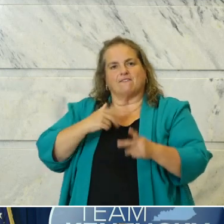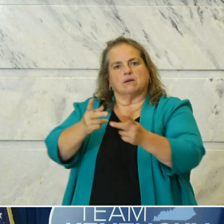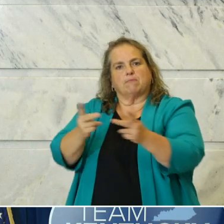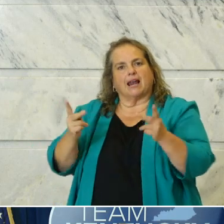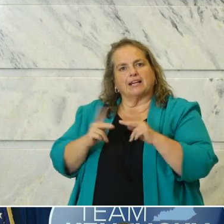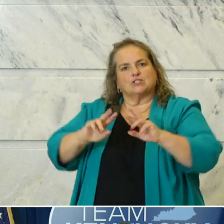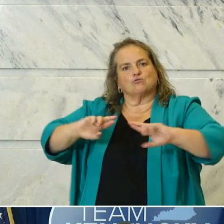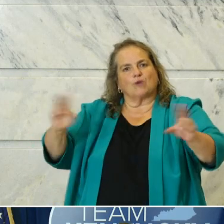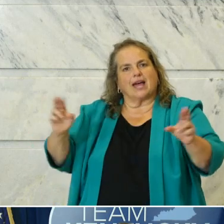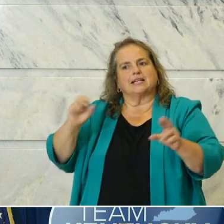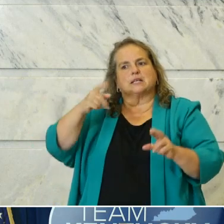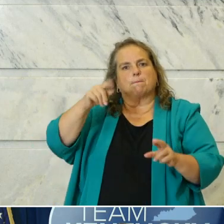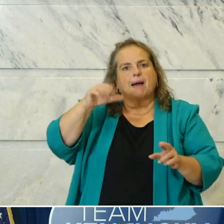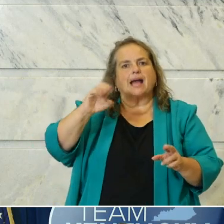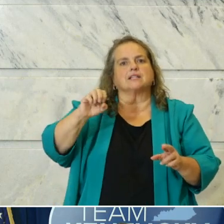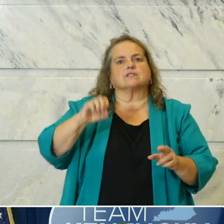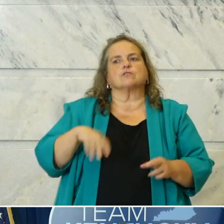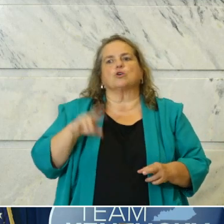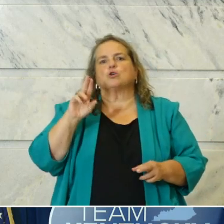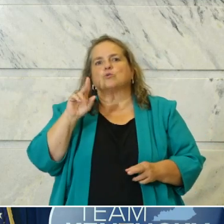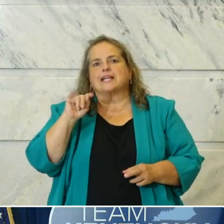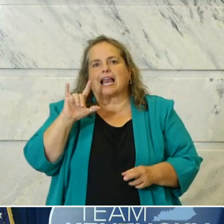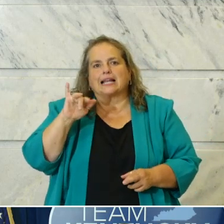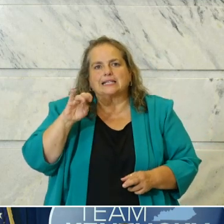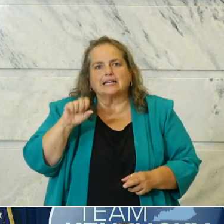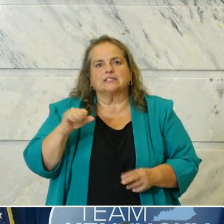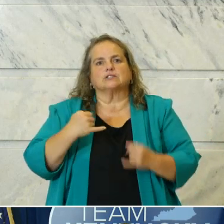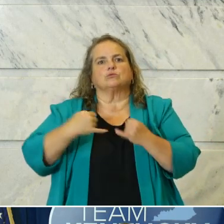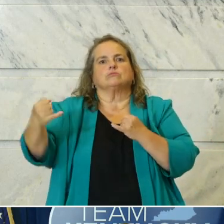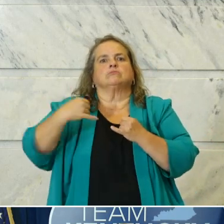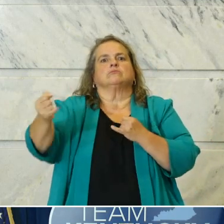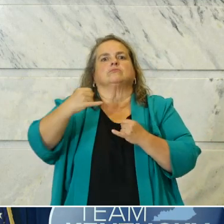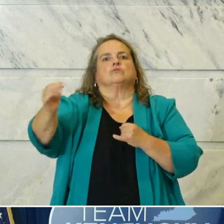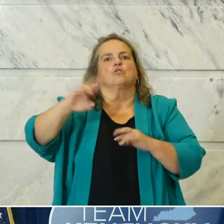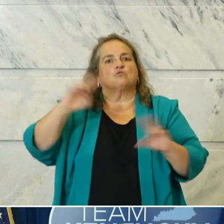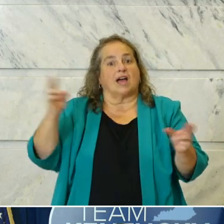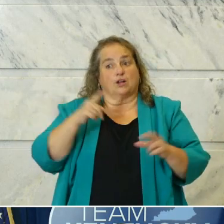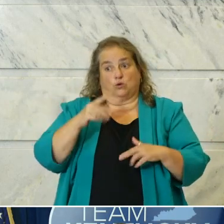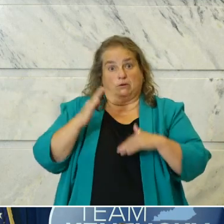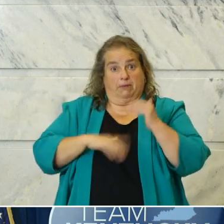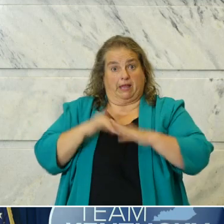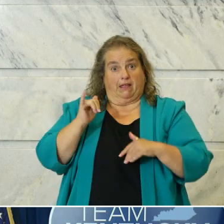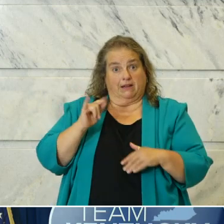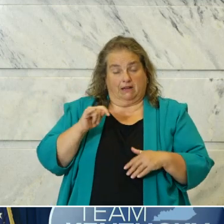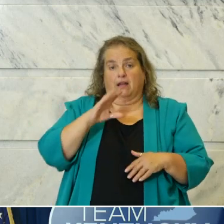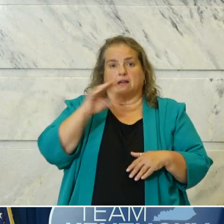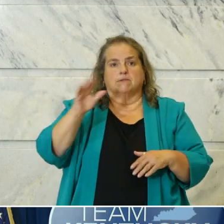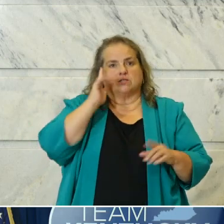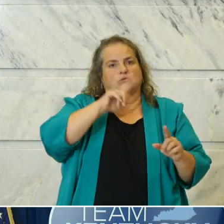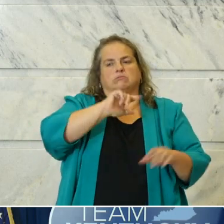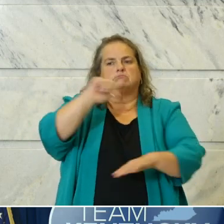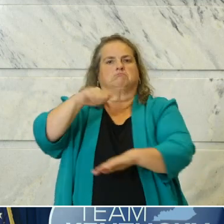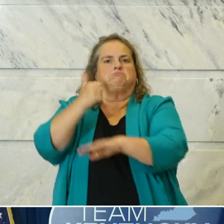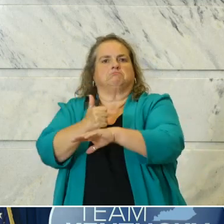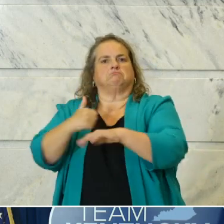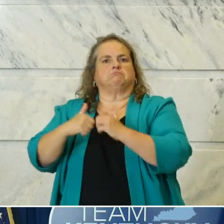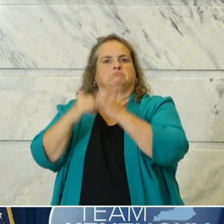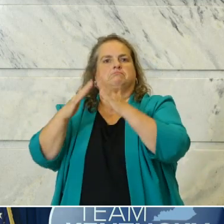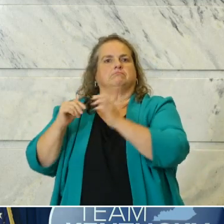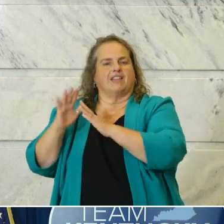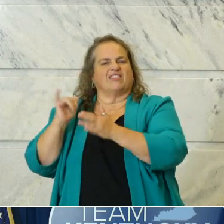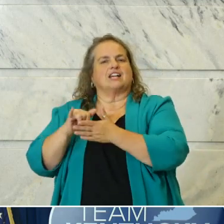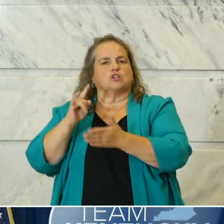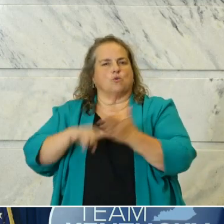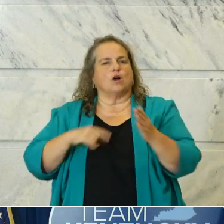with the space, with the utilities ready. You know, if you build it, they will come. It's exactly what we are doing in Wayne County.